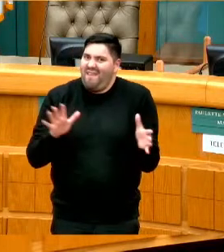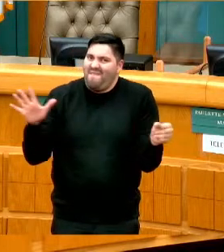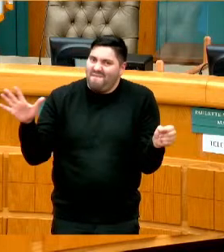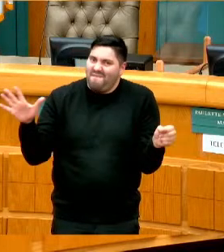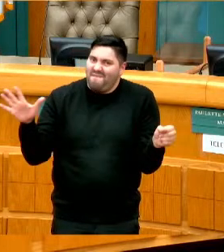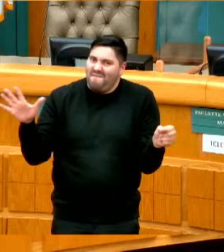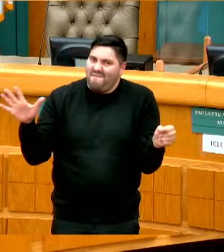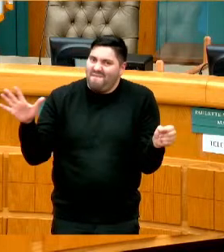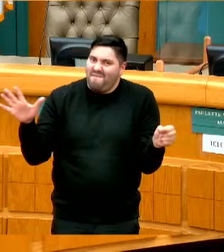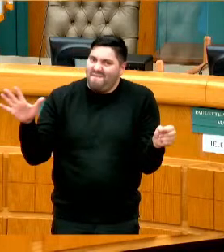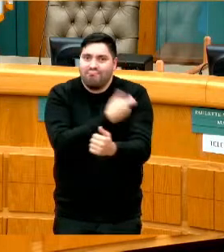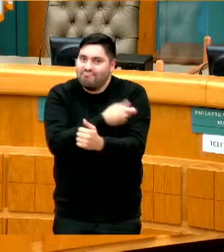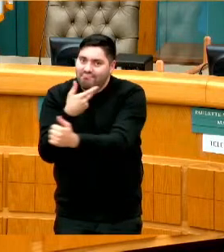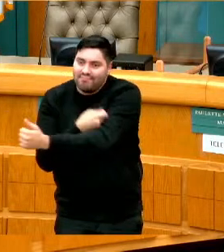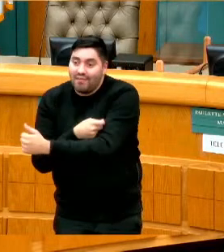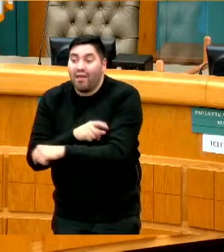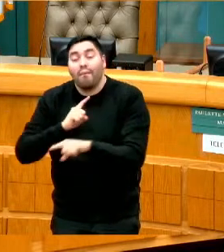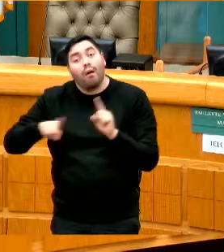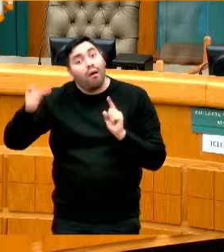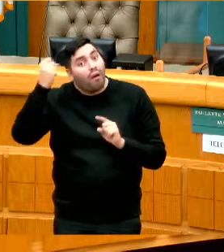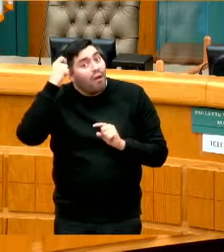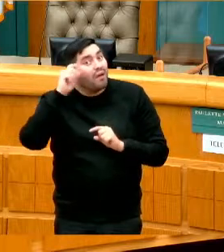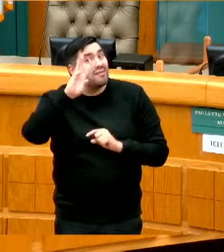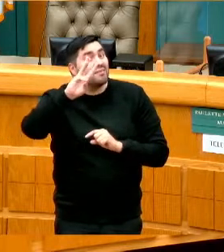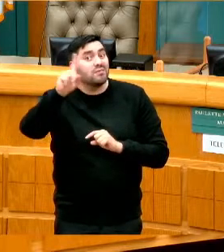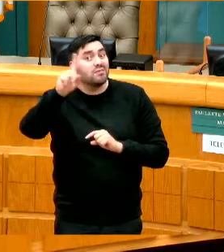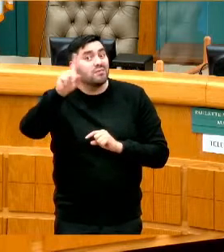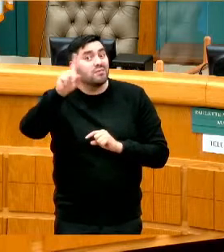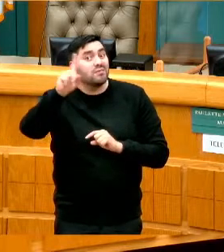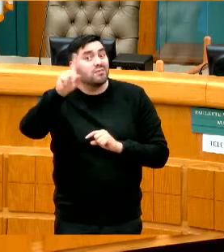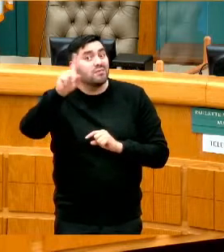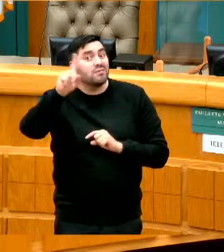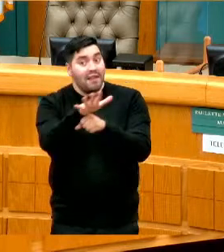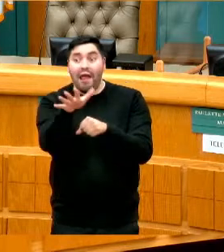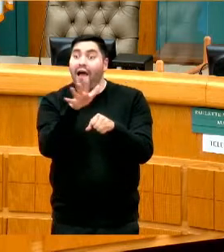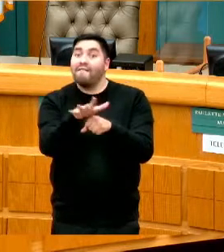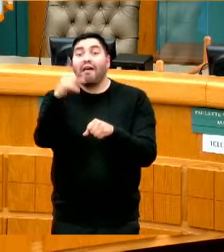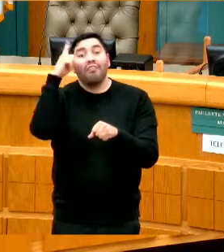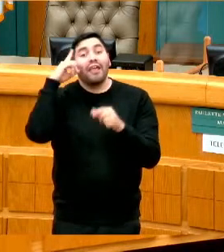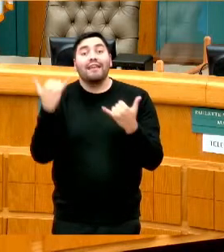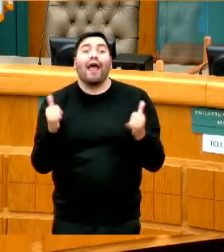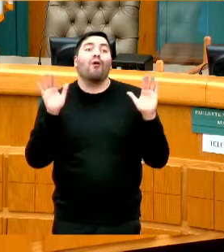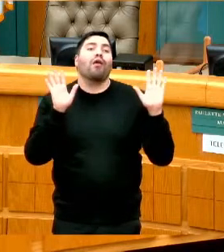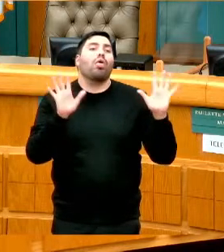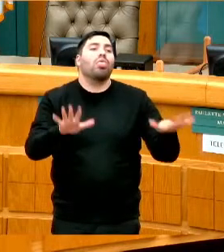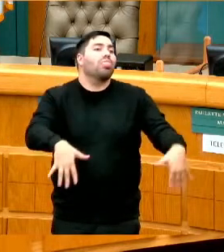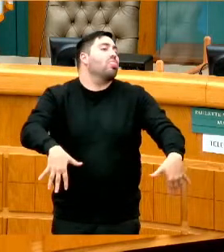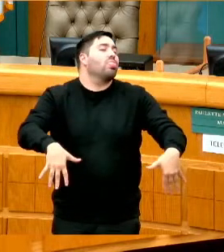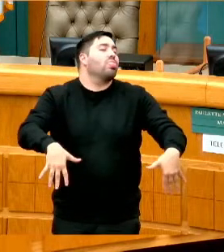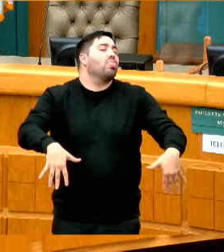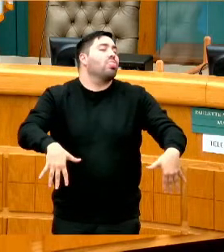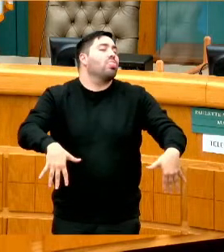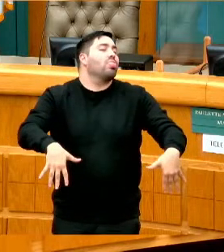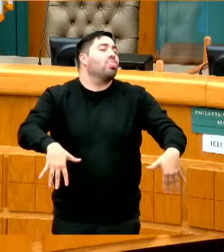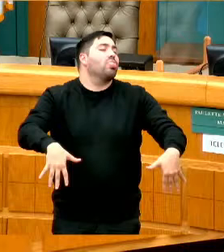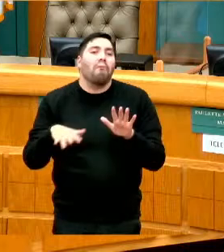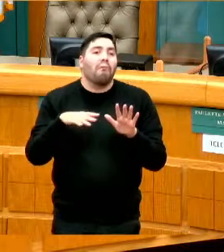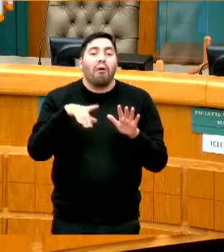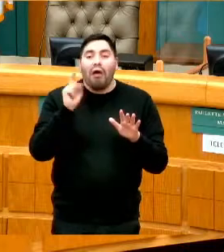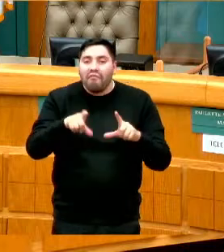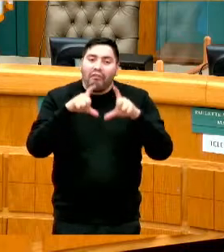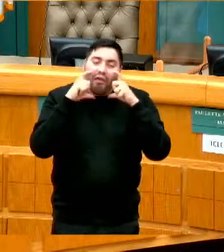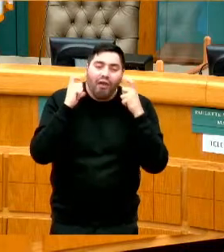vaccinated. But 61,000 isn't enough people to think that we can all relax the public health strategies, as I mentioned